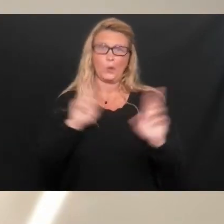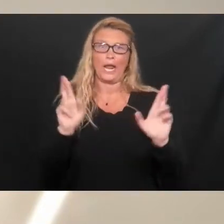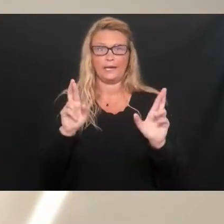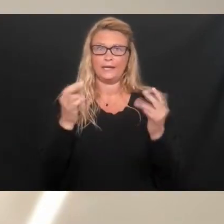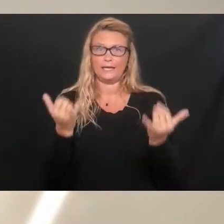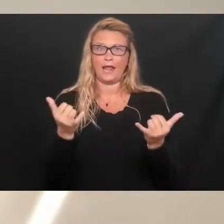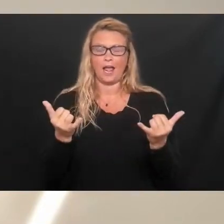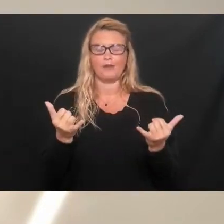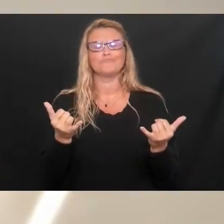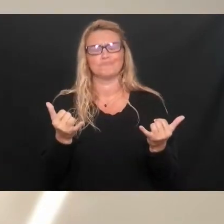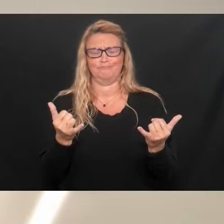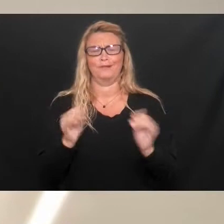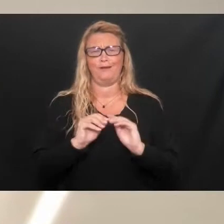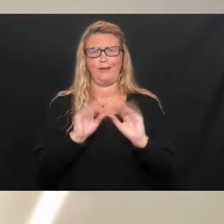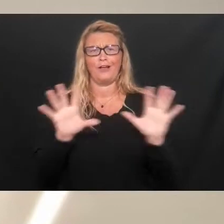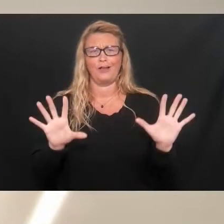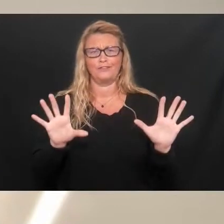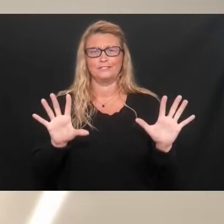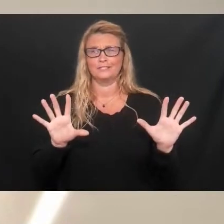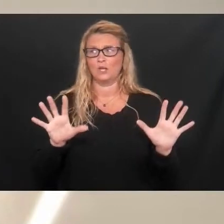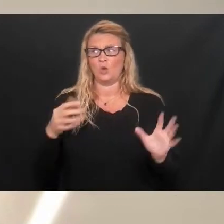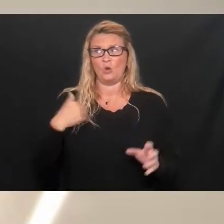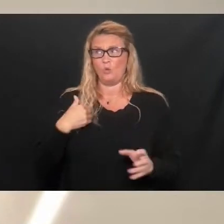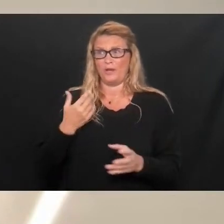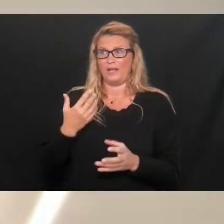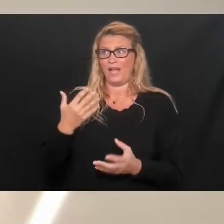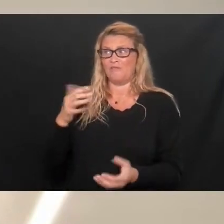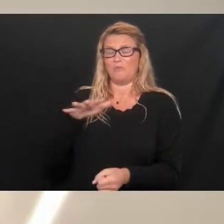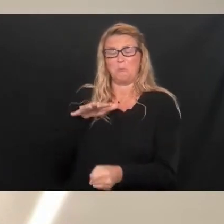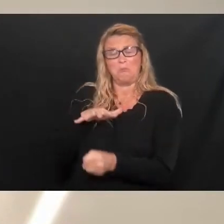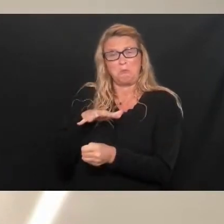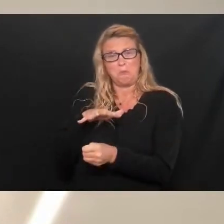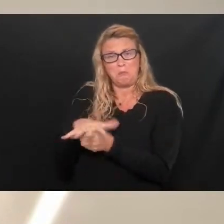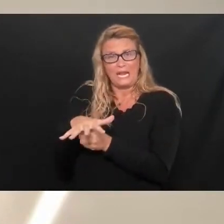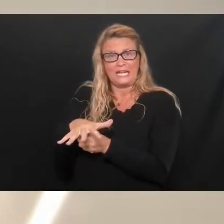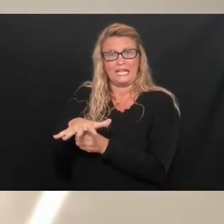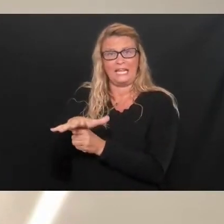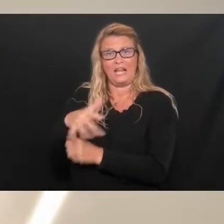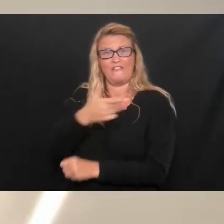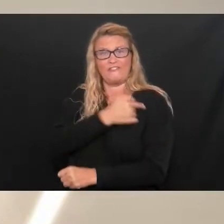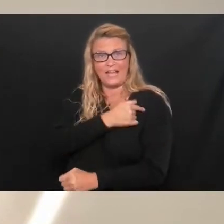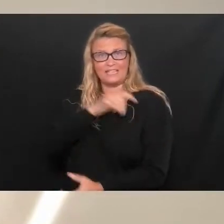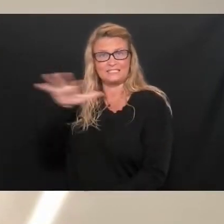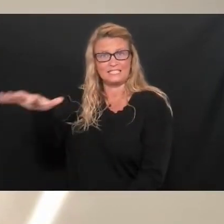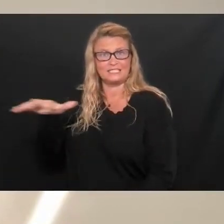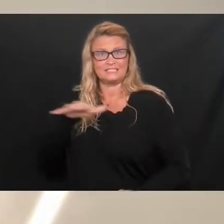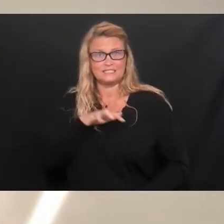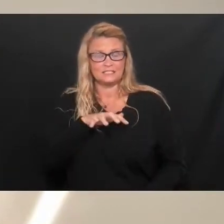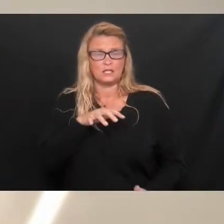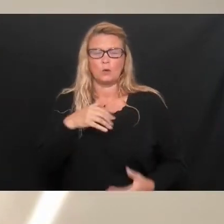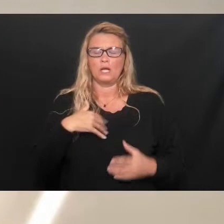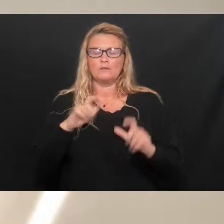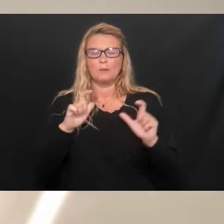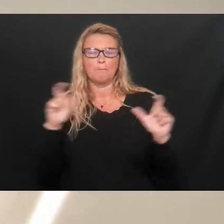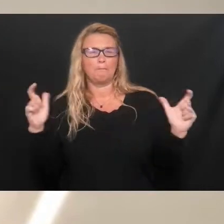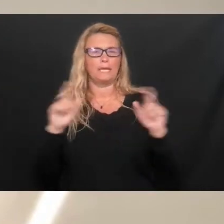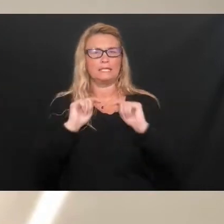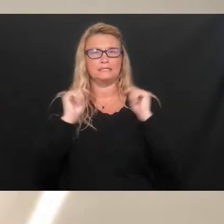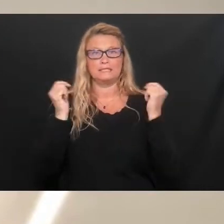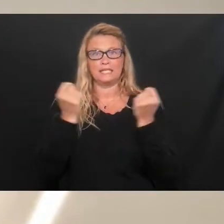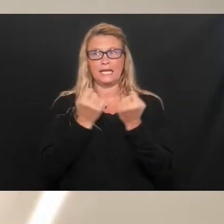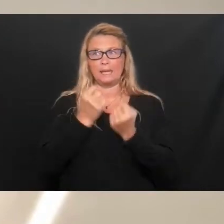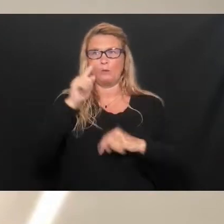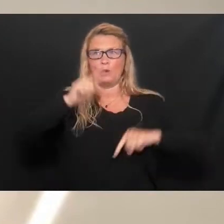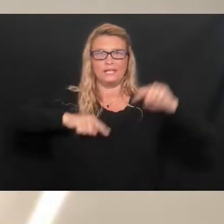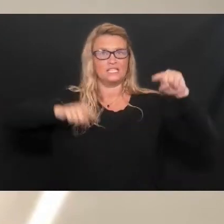face, is we're not in a shortage of vaccines. We've got a team of people made up of